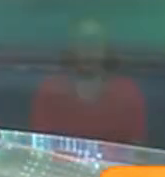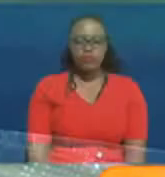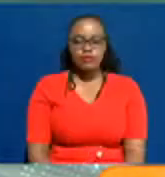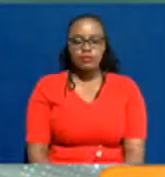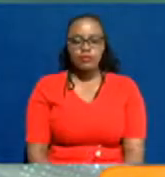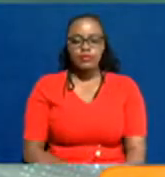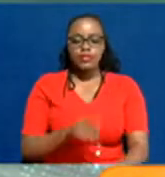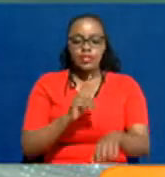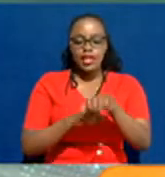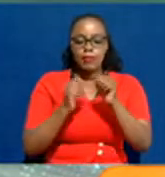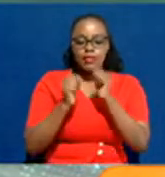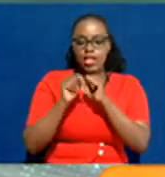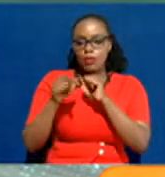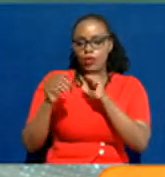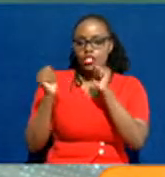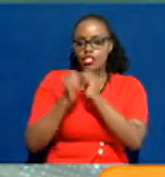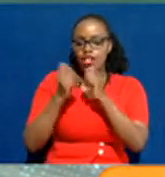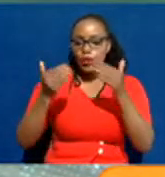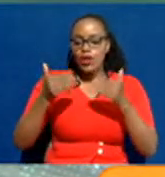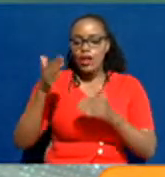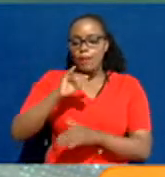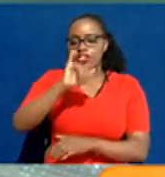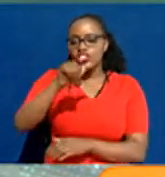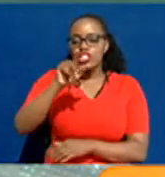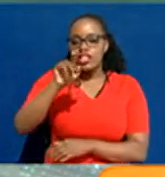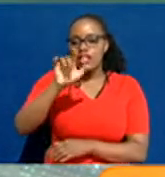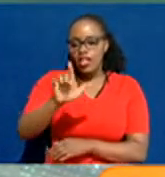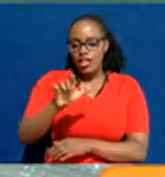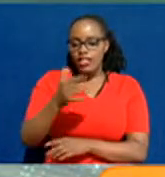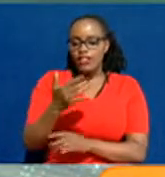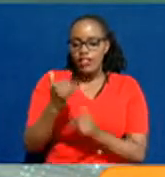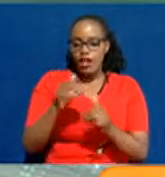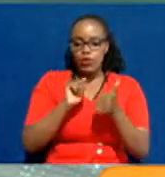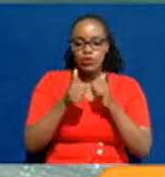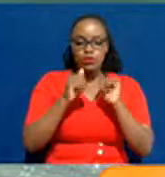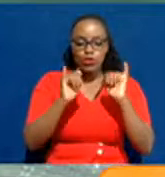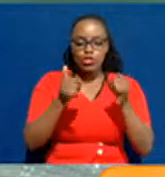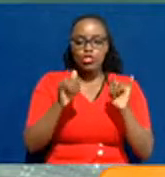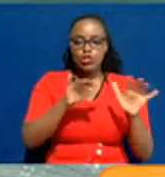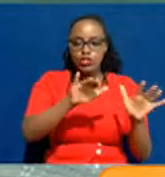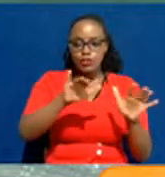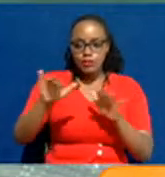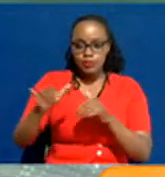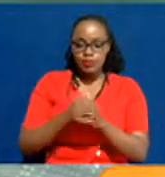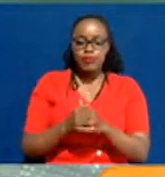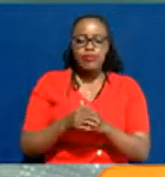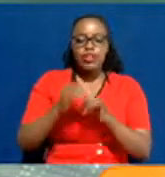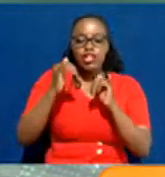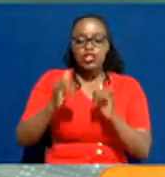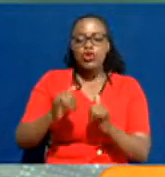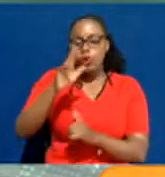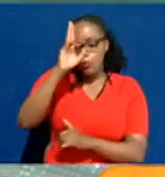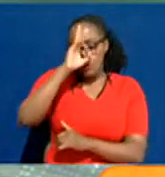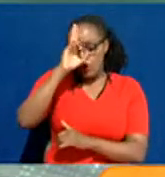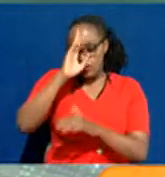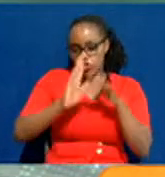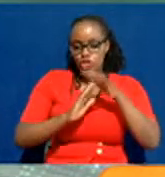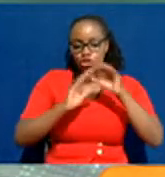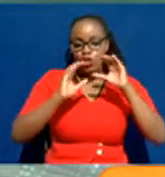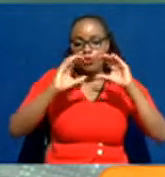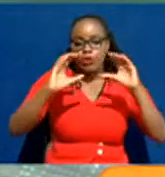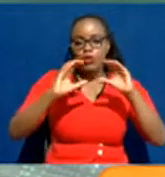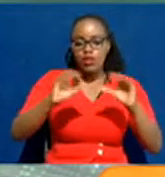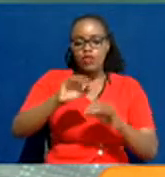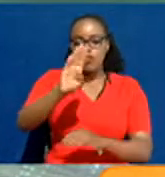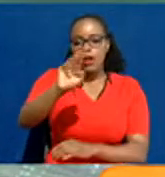That's the hour. Welcome back to Jeff Kunenge Live here at Citizen Television. On to sports news. And new Police FC head coach Francis